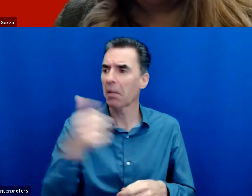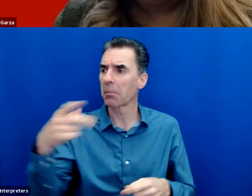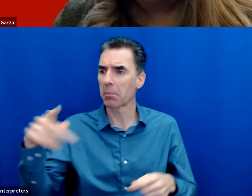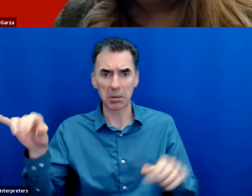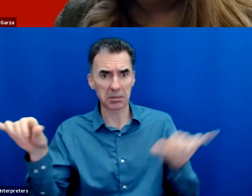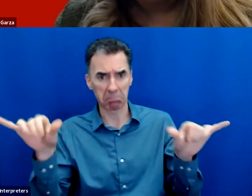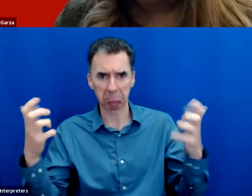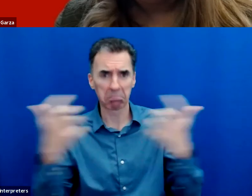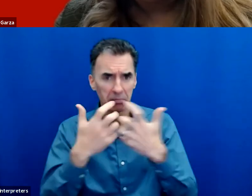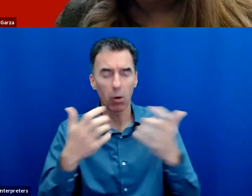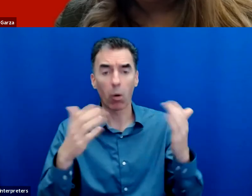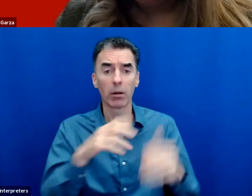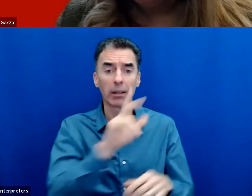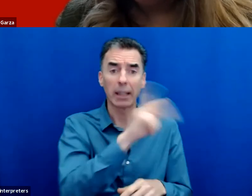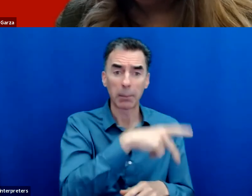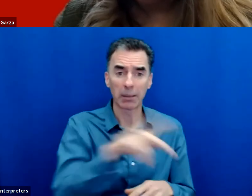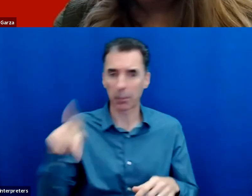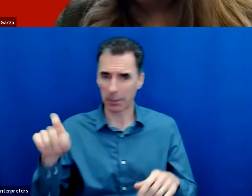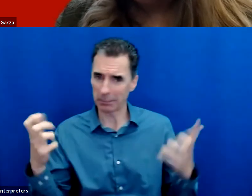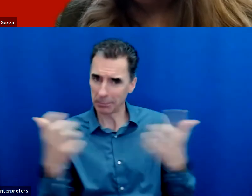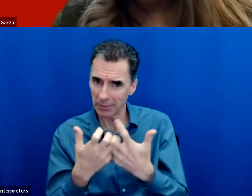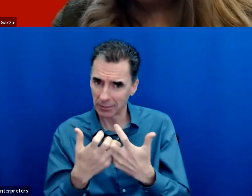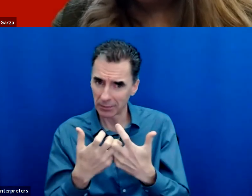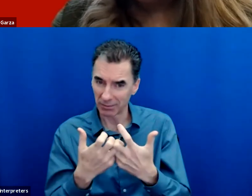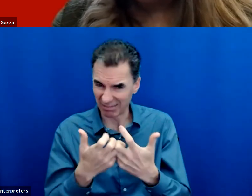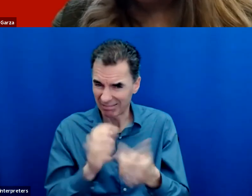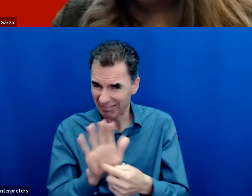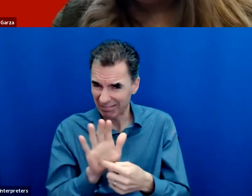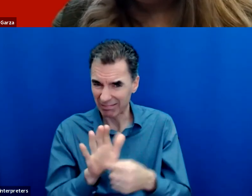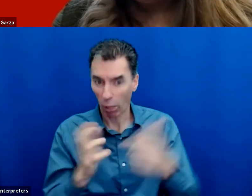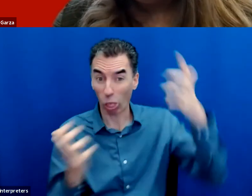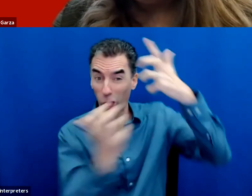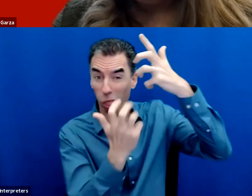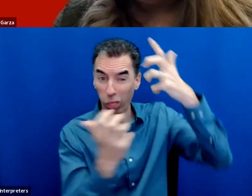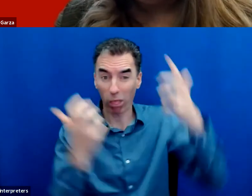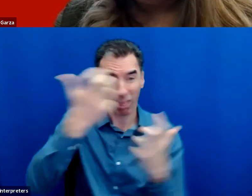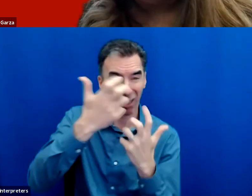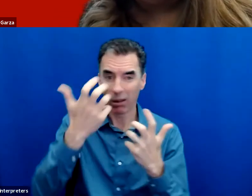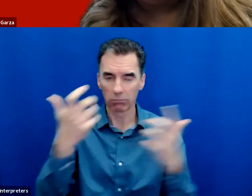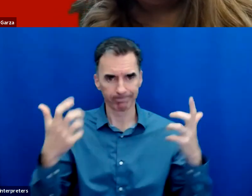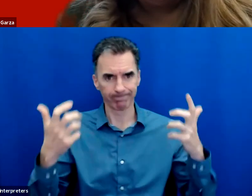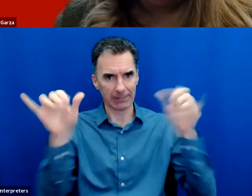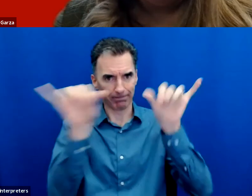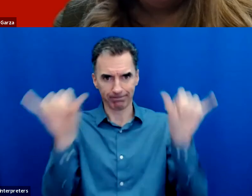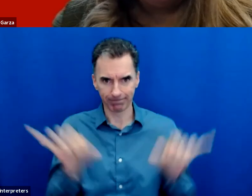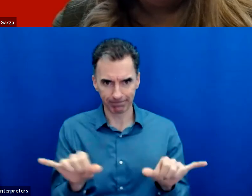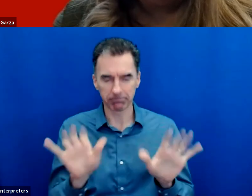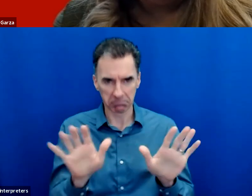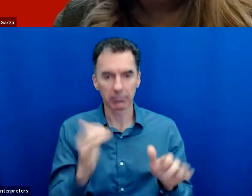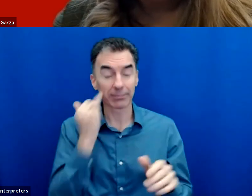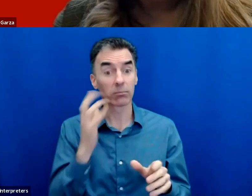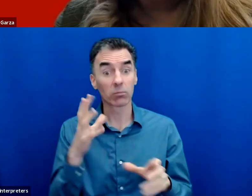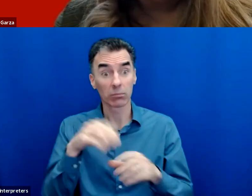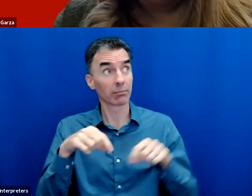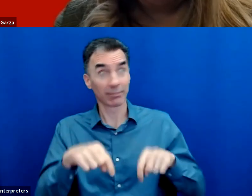and the Kaiser HMOs only coordinate with Kaiser HMOs. So once you become enrolled in a district plan,